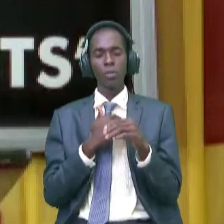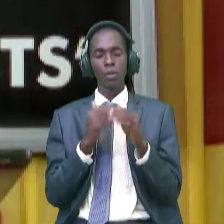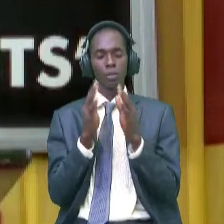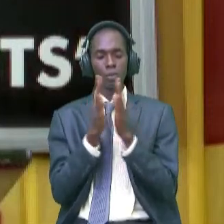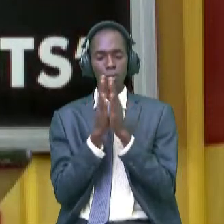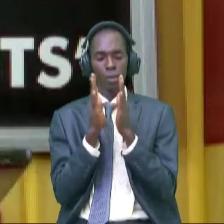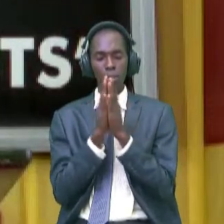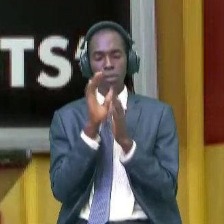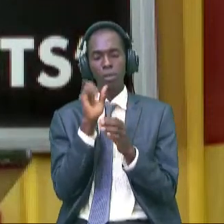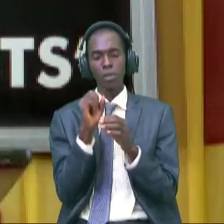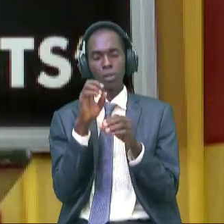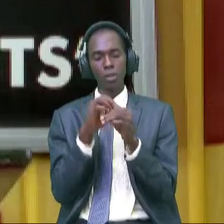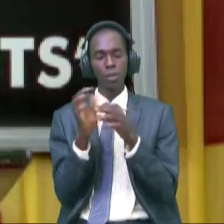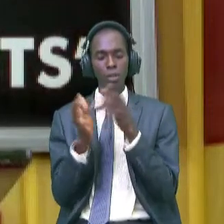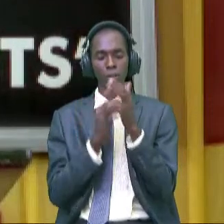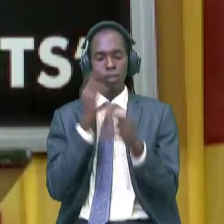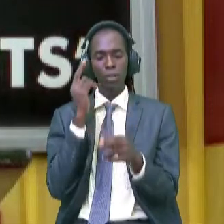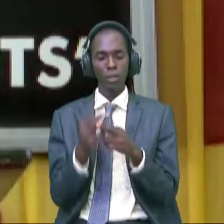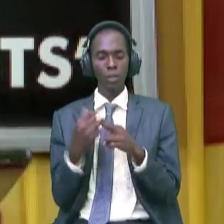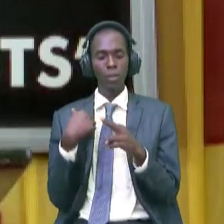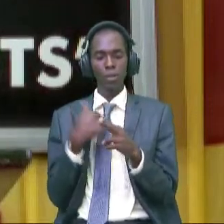Him we pray.